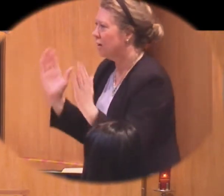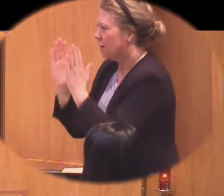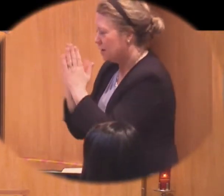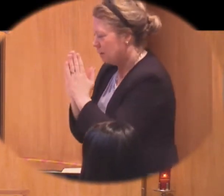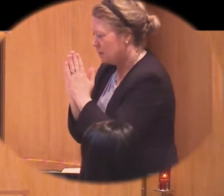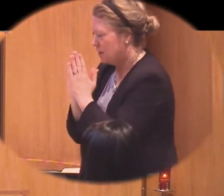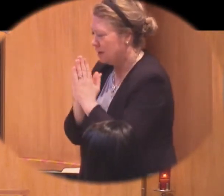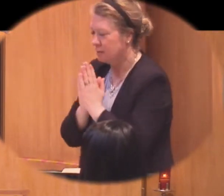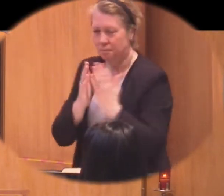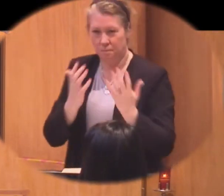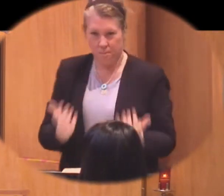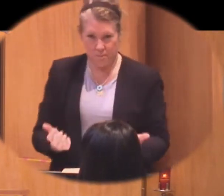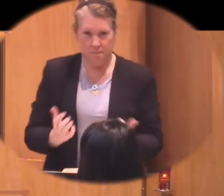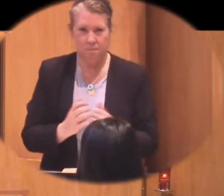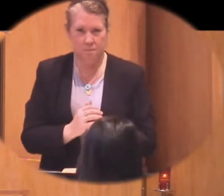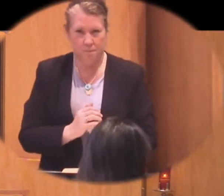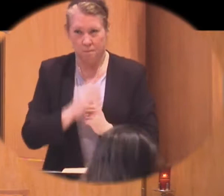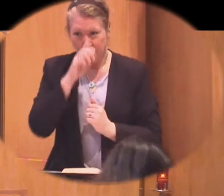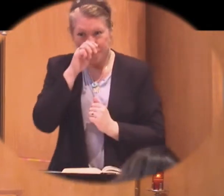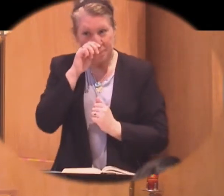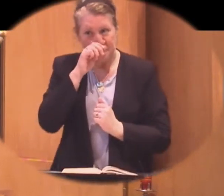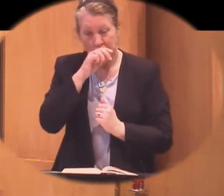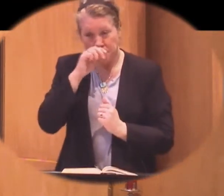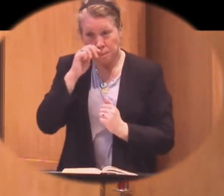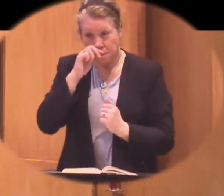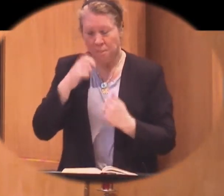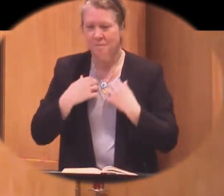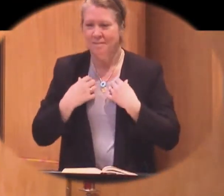ever. Amen.